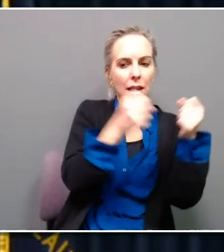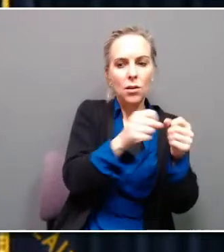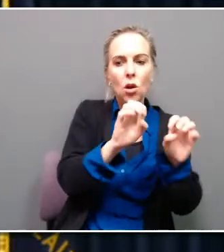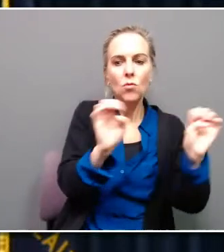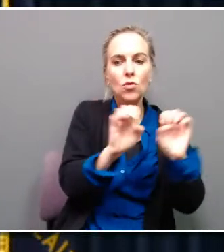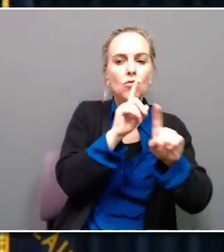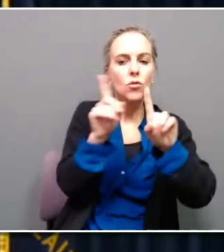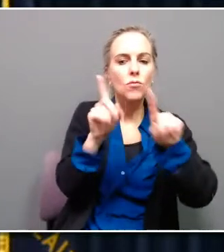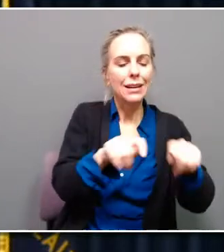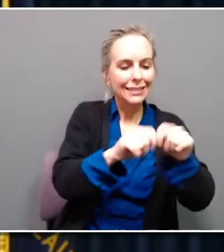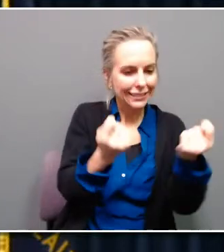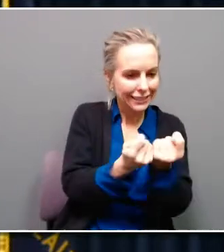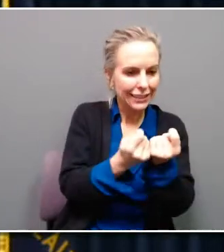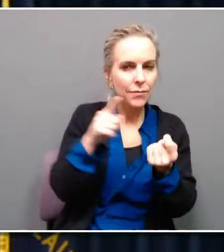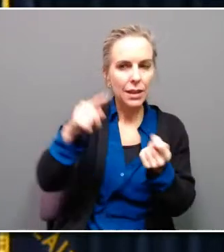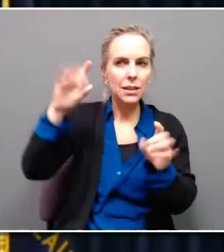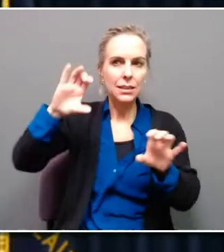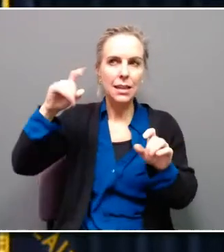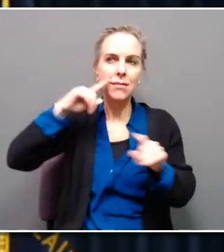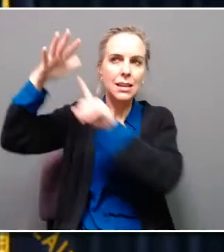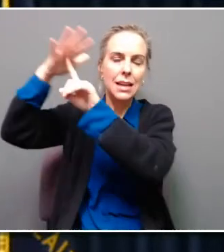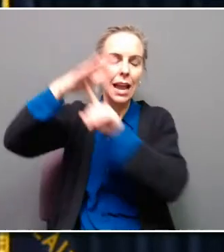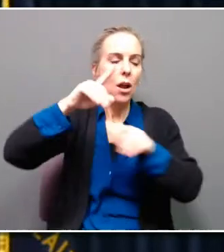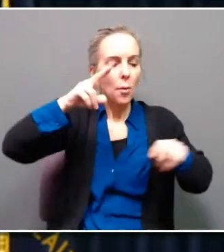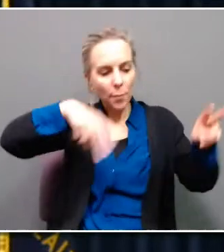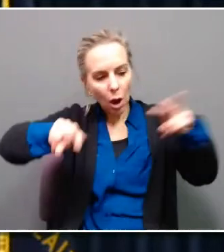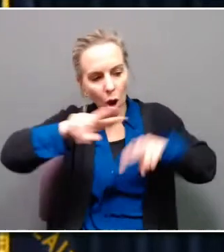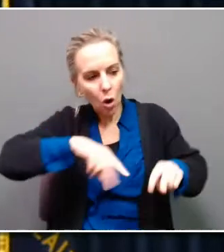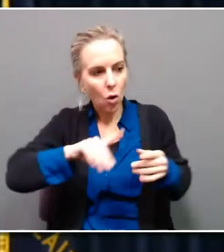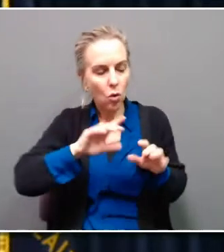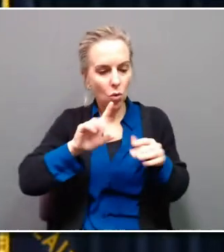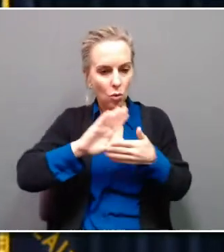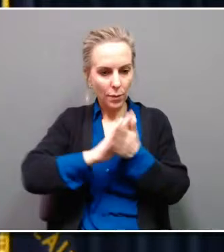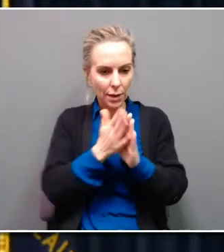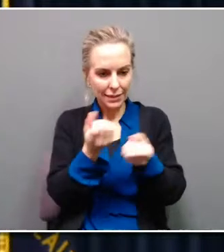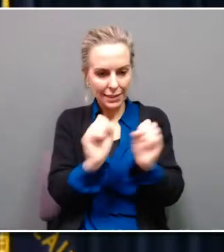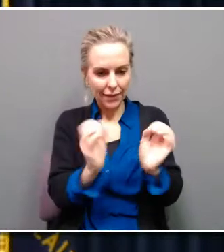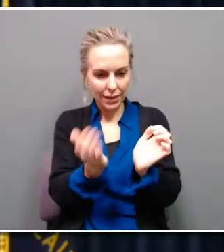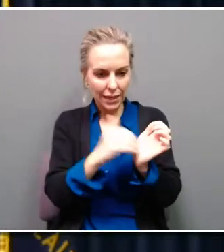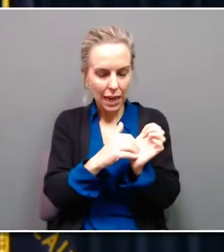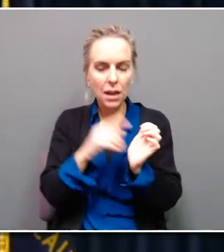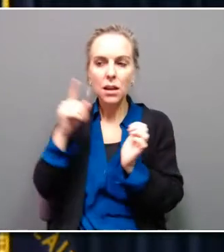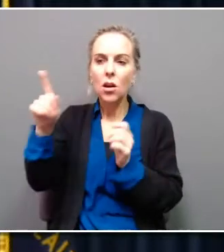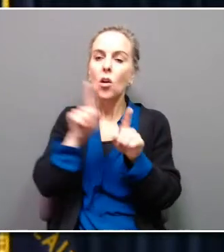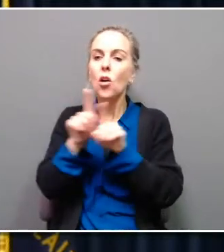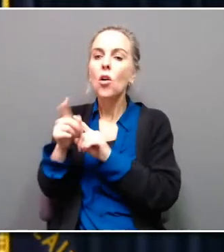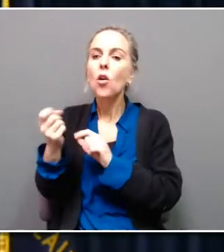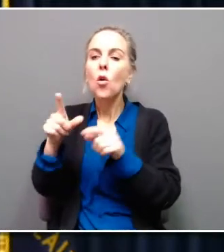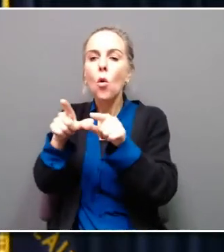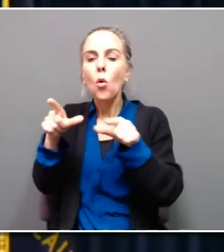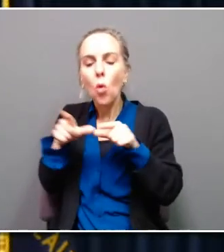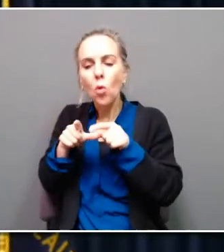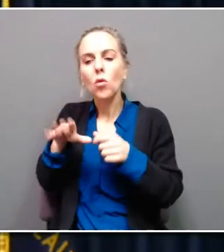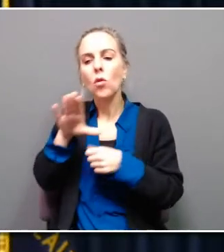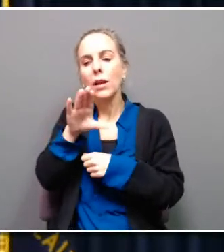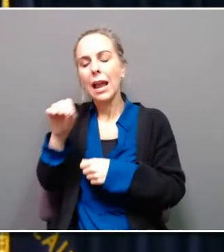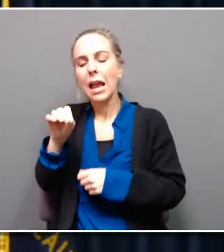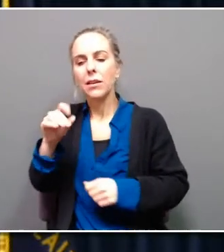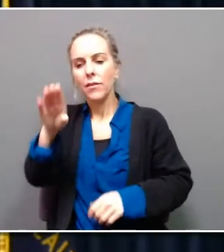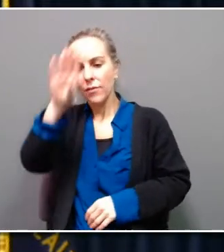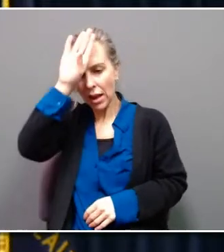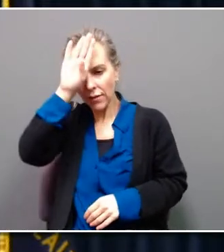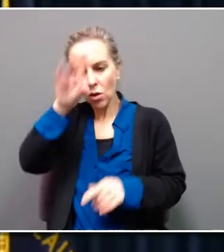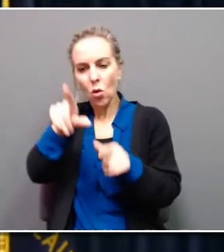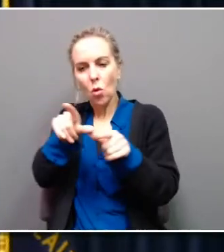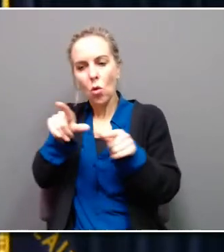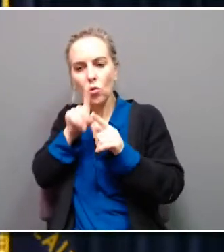did the air monitoring so that we would know when things were safe. They were joined by local and county firefighters and emergency responders, a